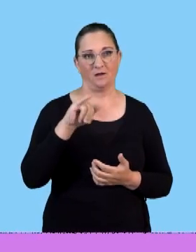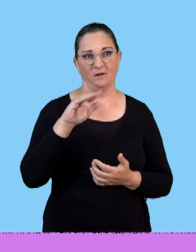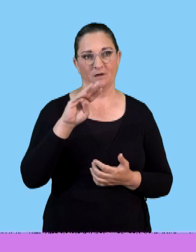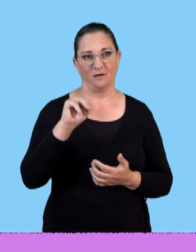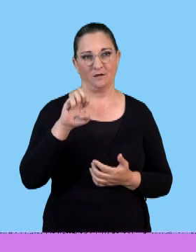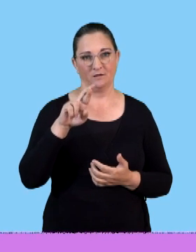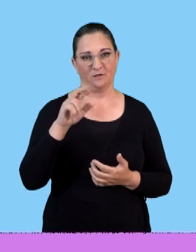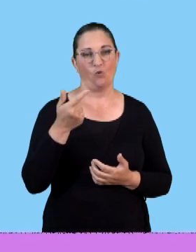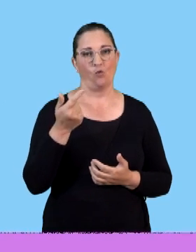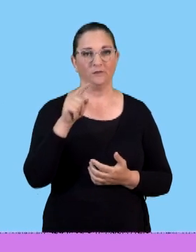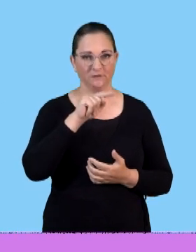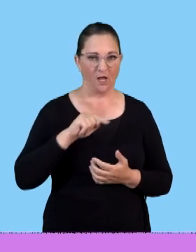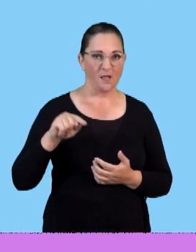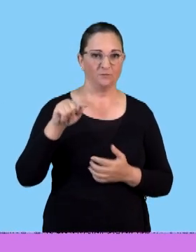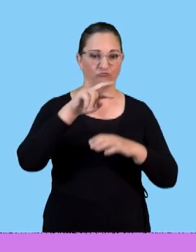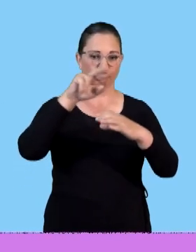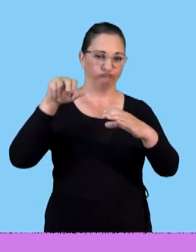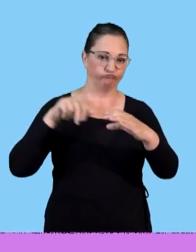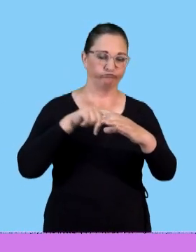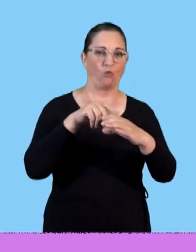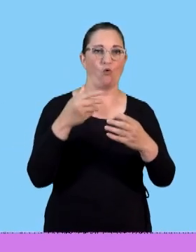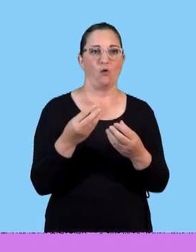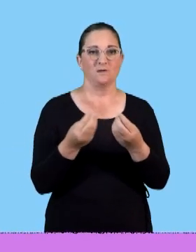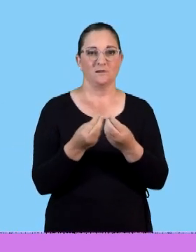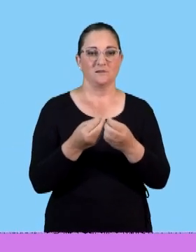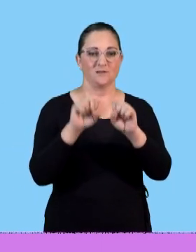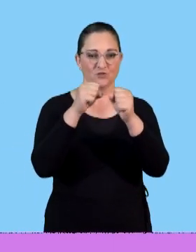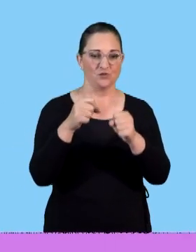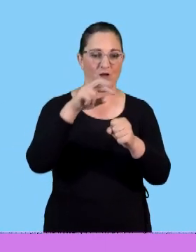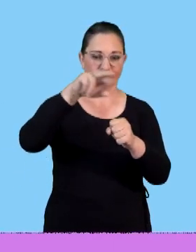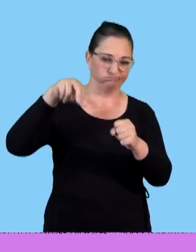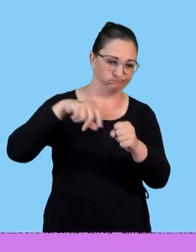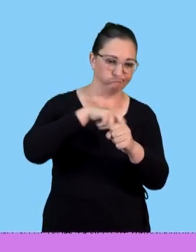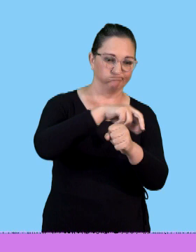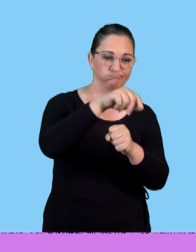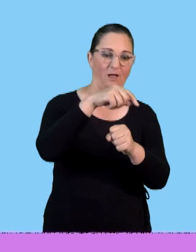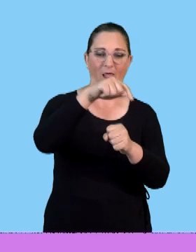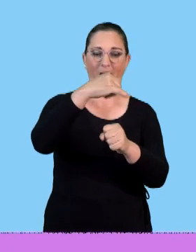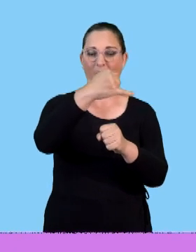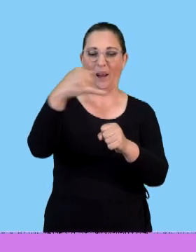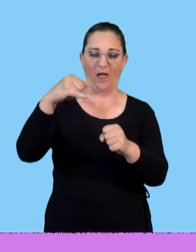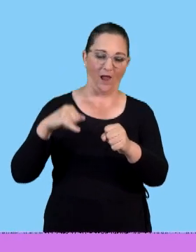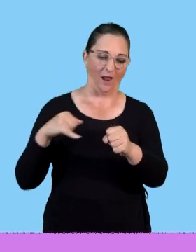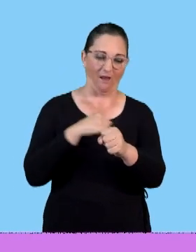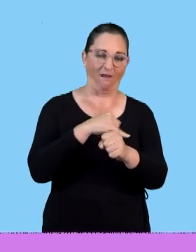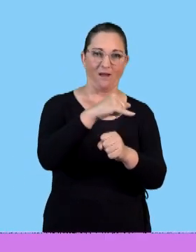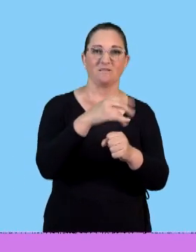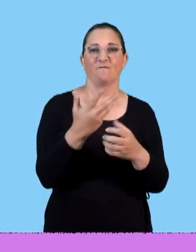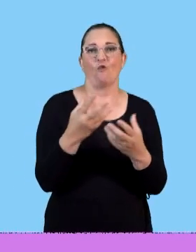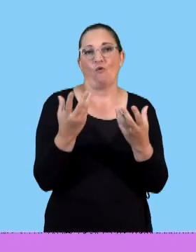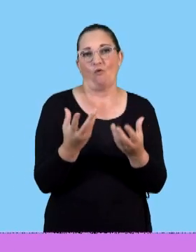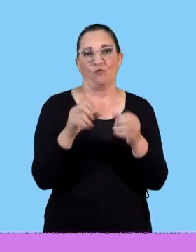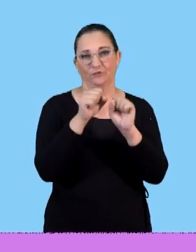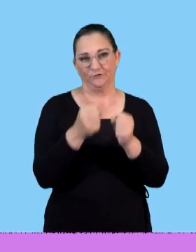perimeter, or circumference, is the total length of the outside of a shape or the continuous line forming